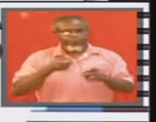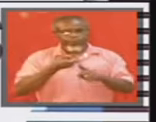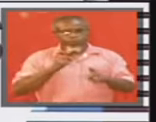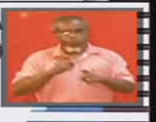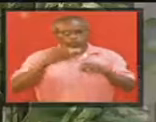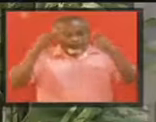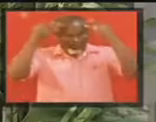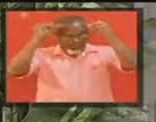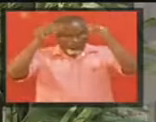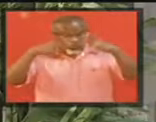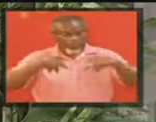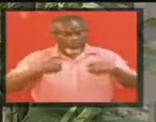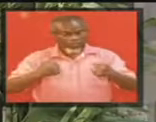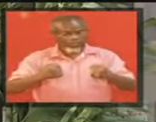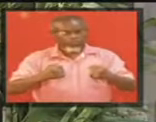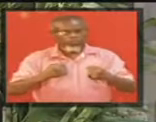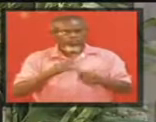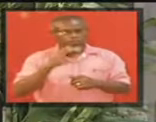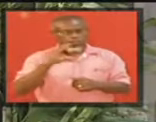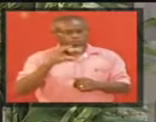Alcantara.